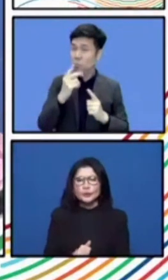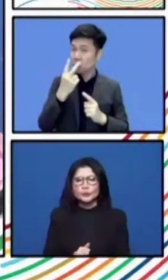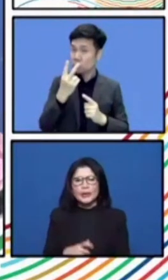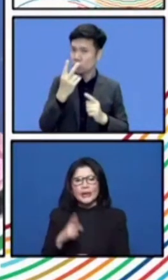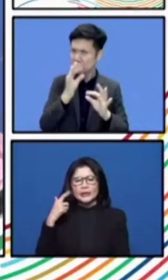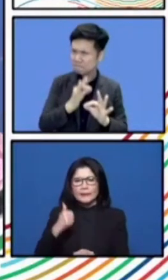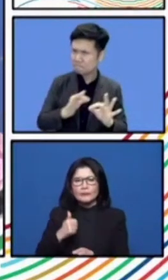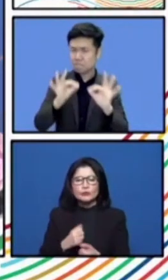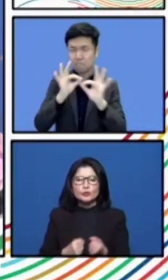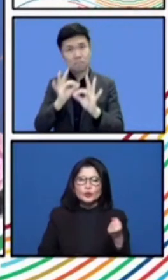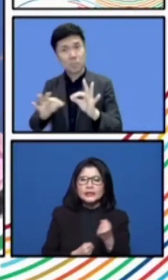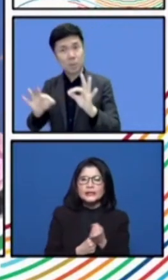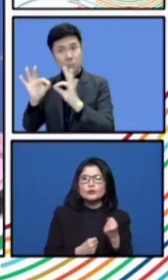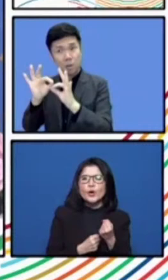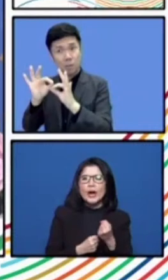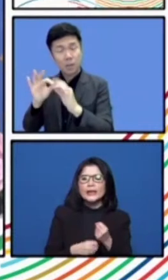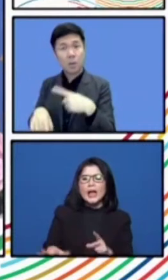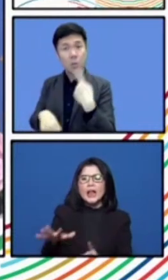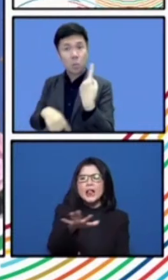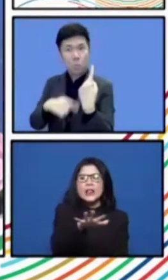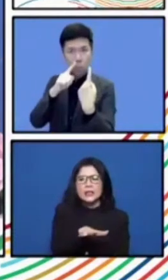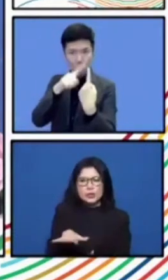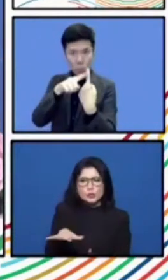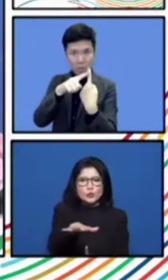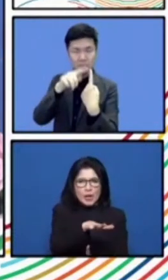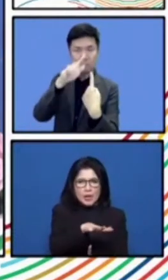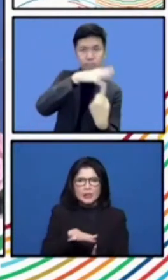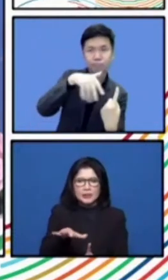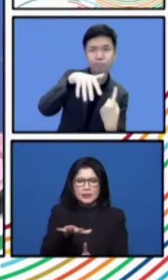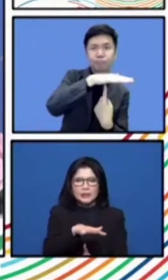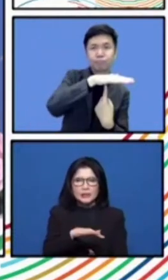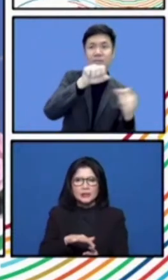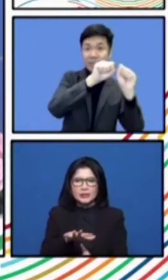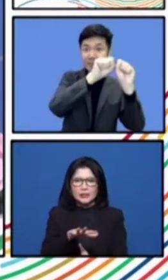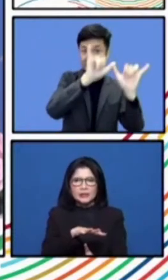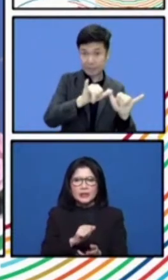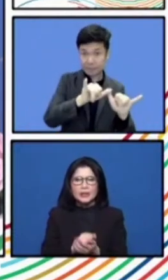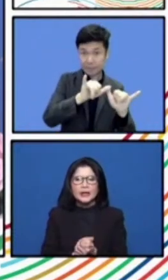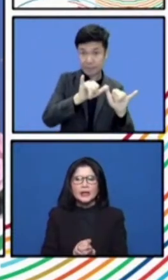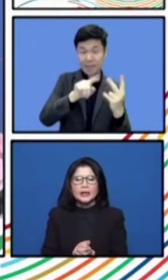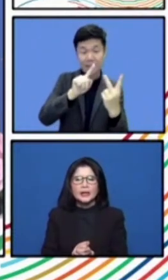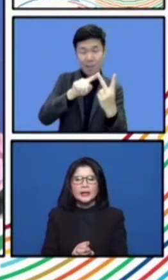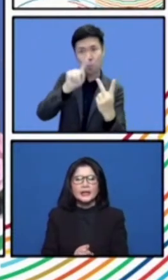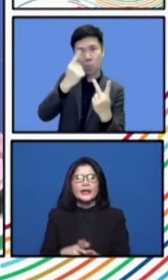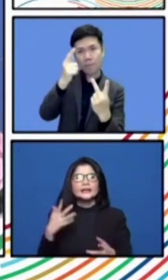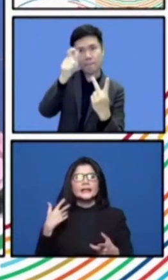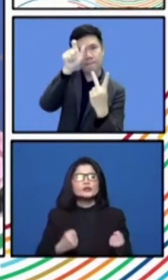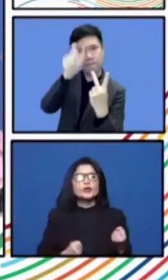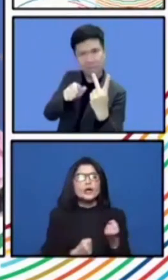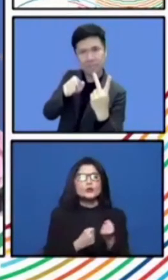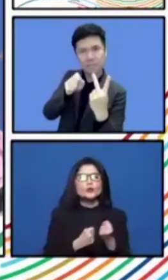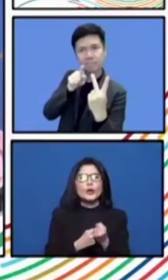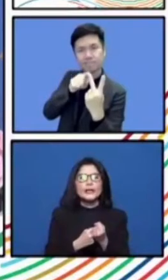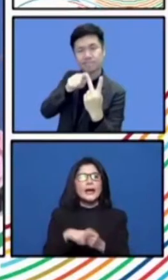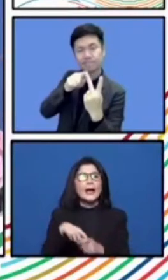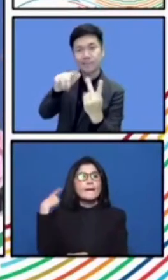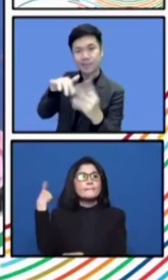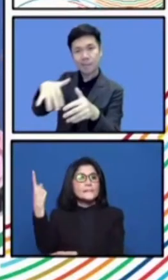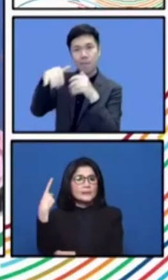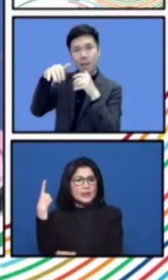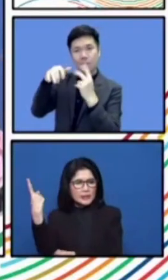environment and the fundamental background of an individual in the parliament to act